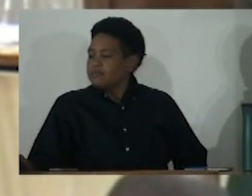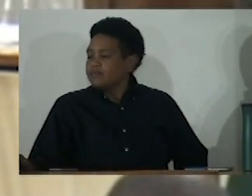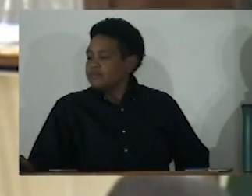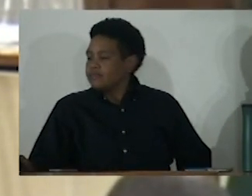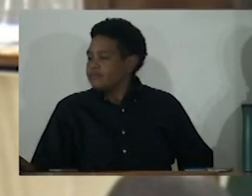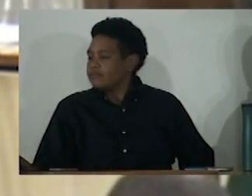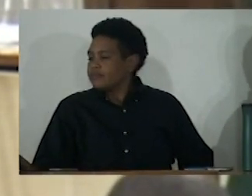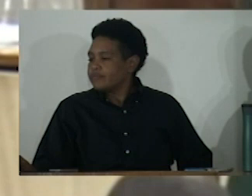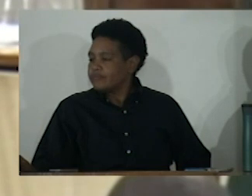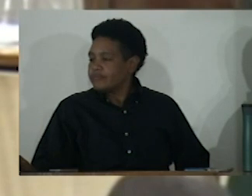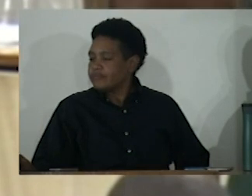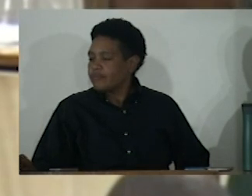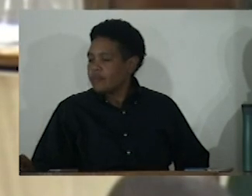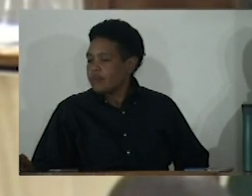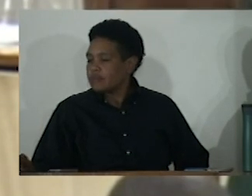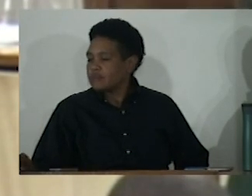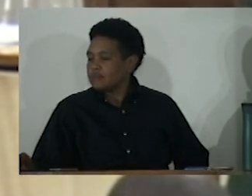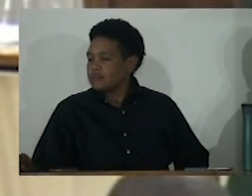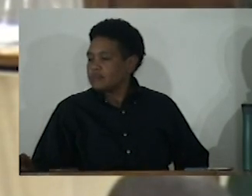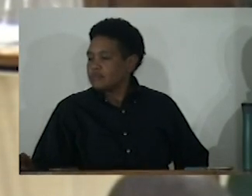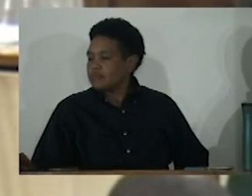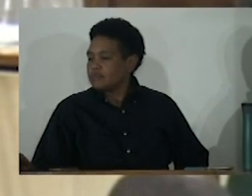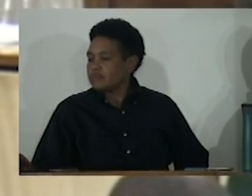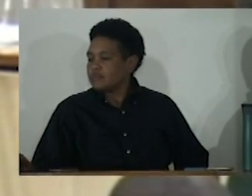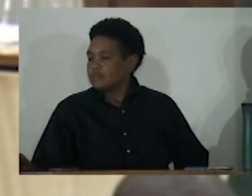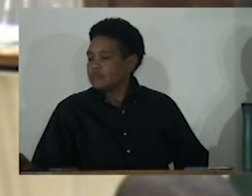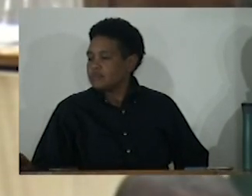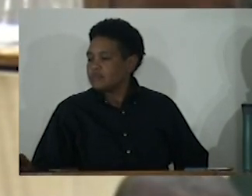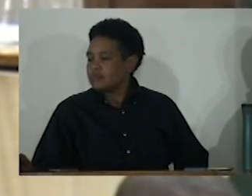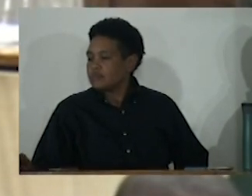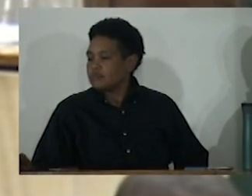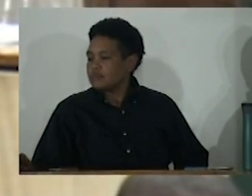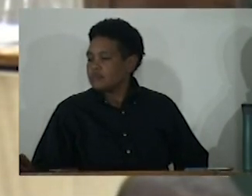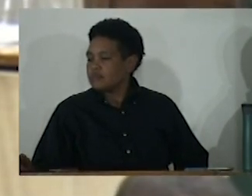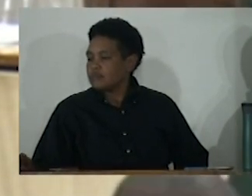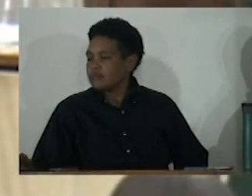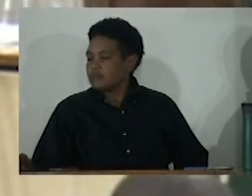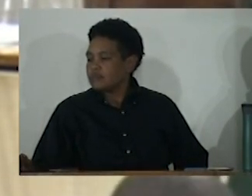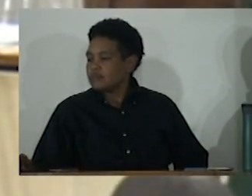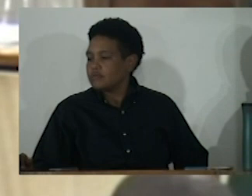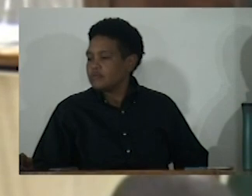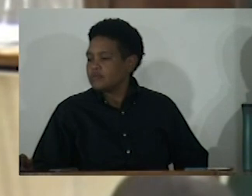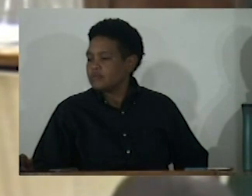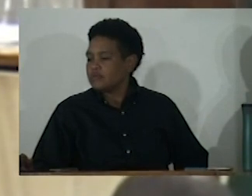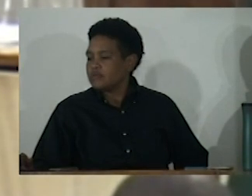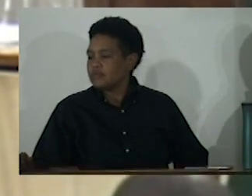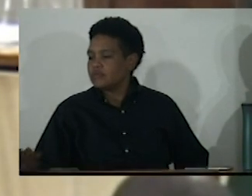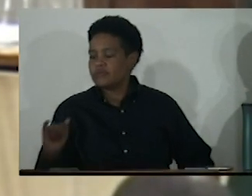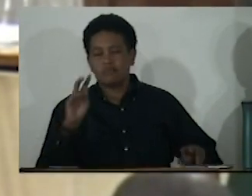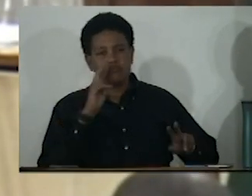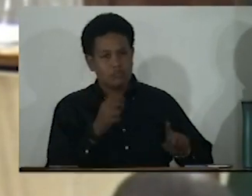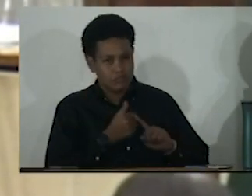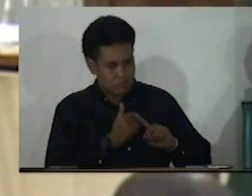our rigorous surveillance of communities and special settings, such as homes for the elderly